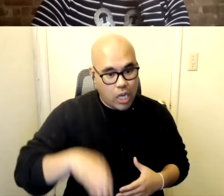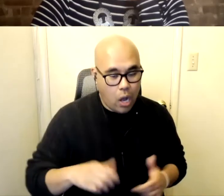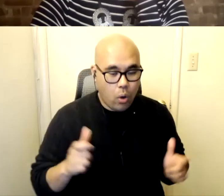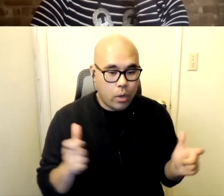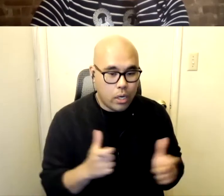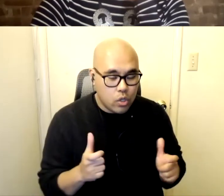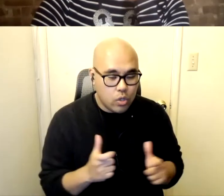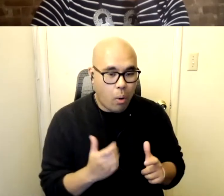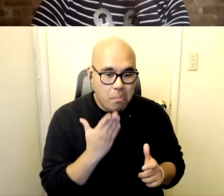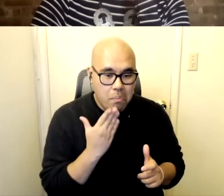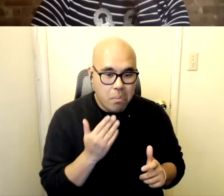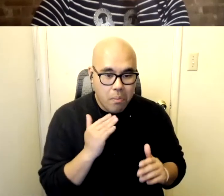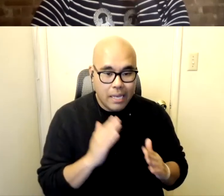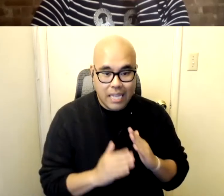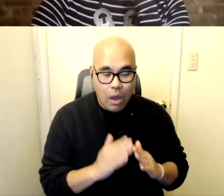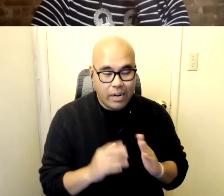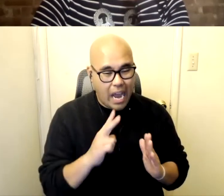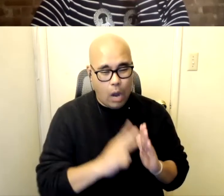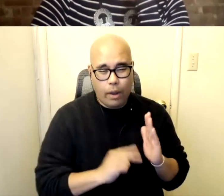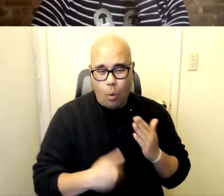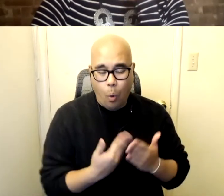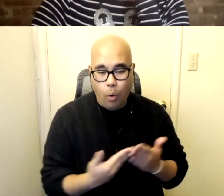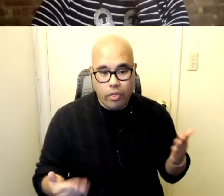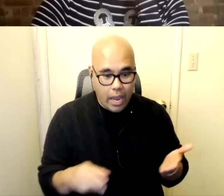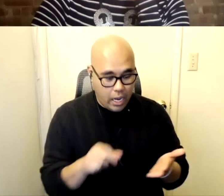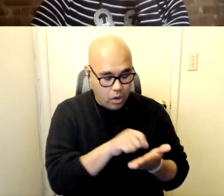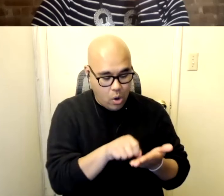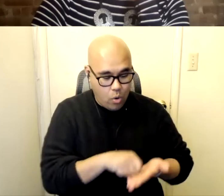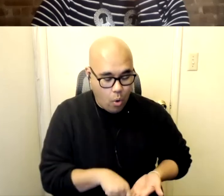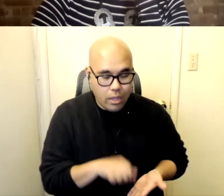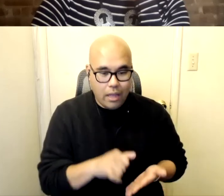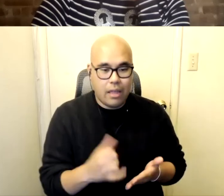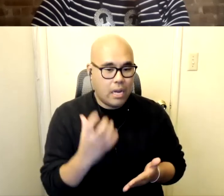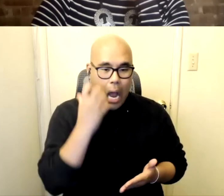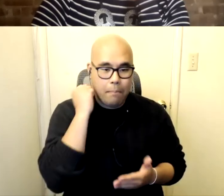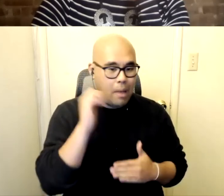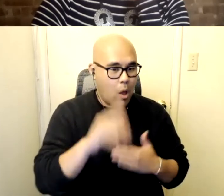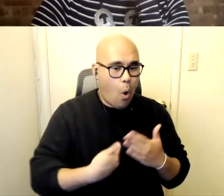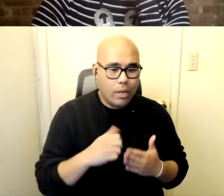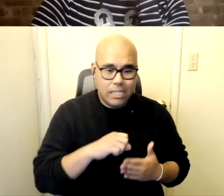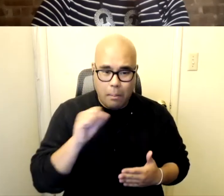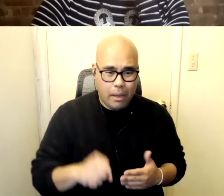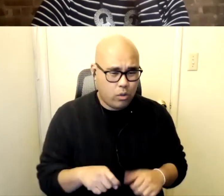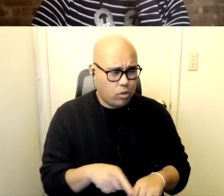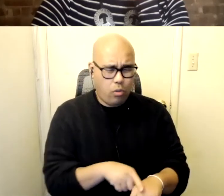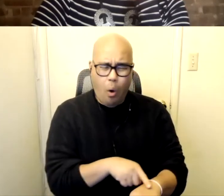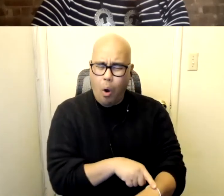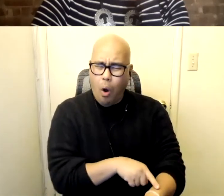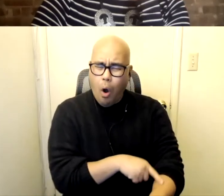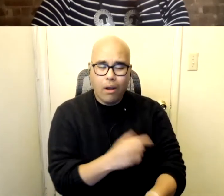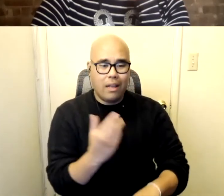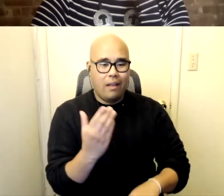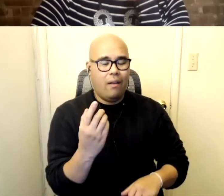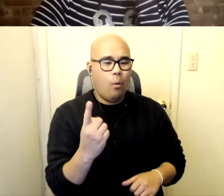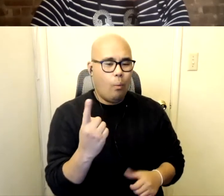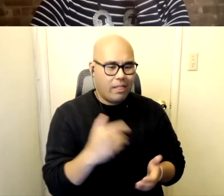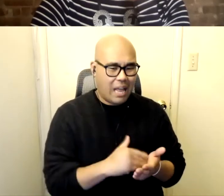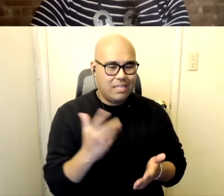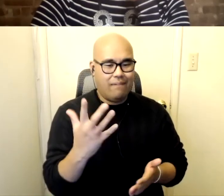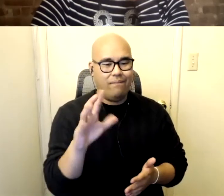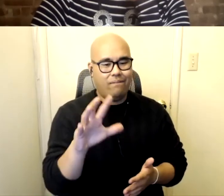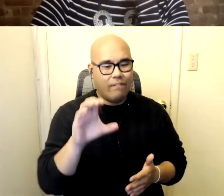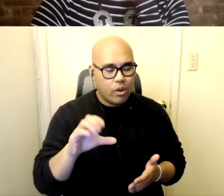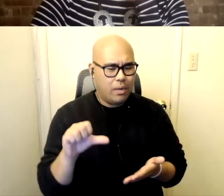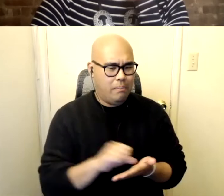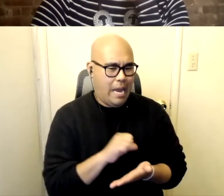town. And I read through the whole thing and took notes, and that took an entire semester. It was super long. It was like 1,500 pages. And I